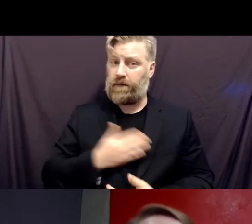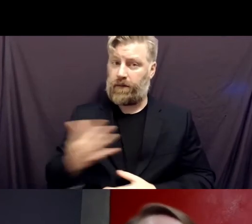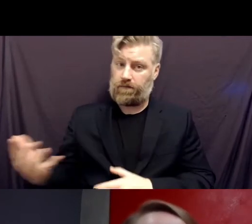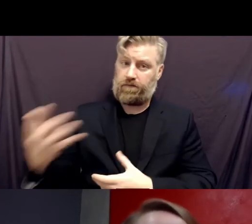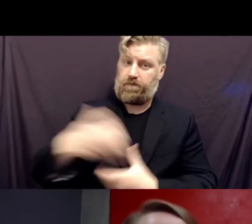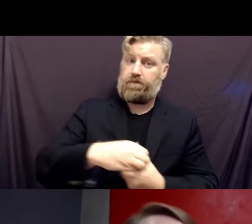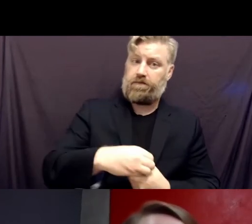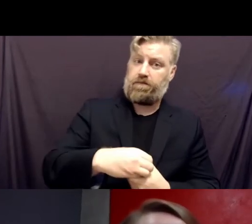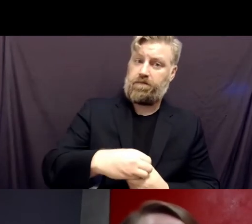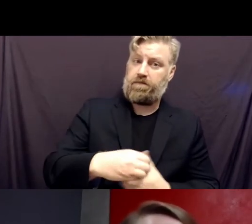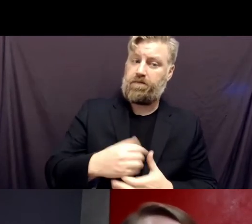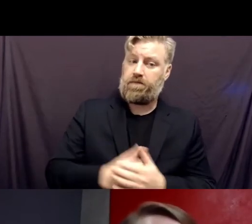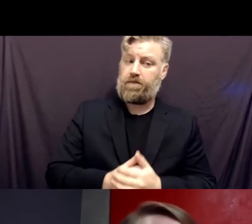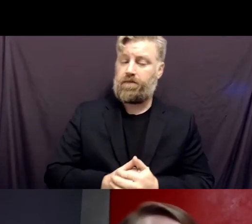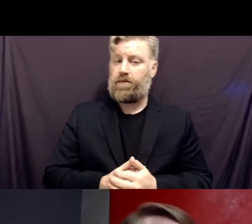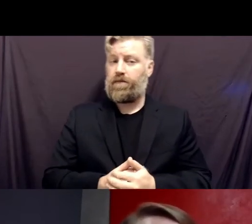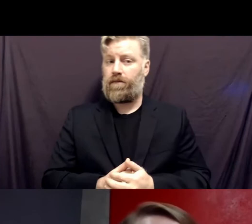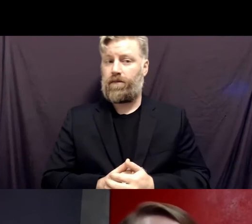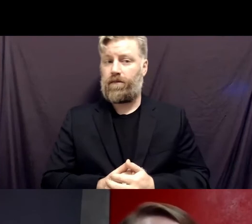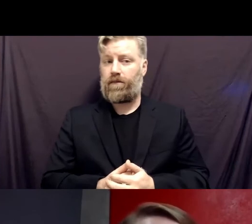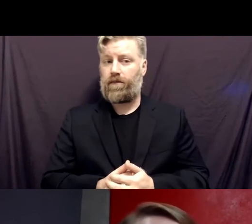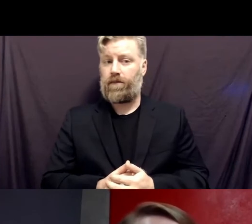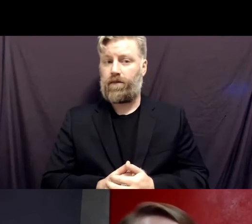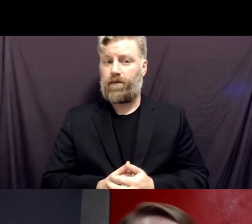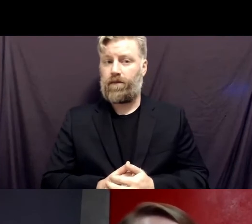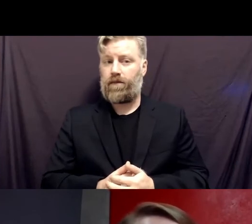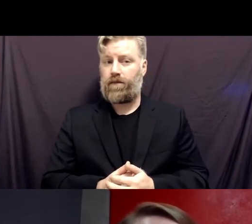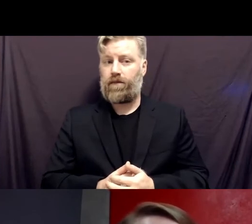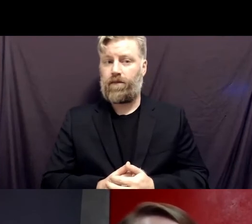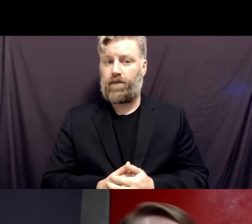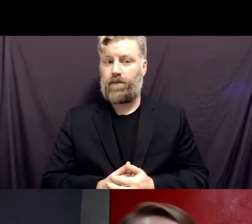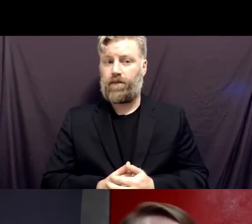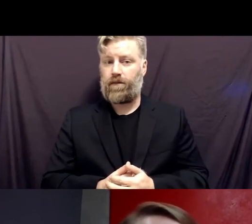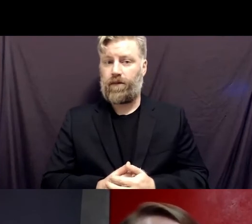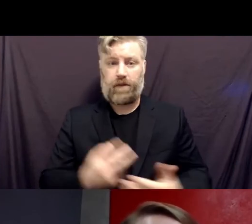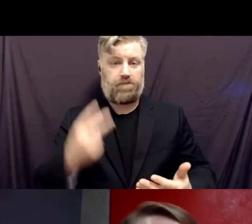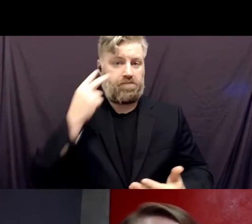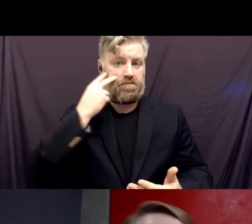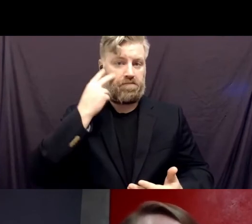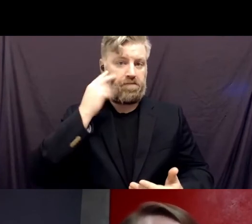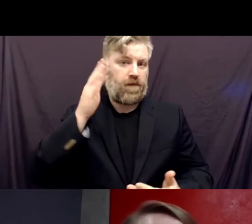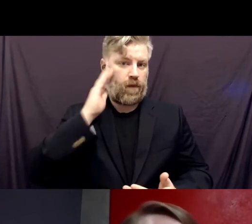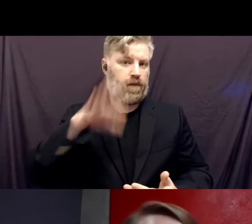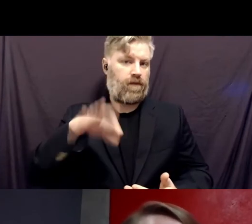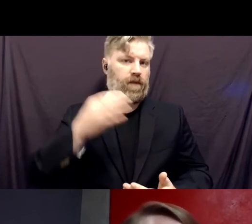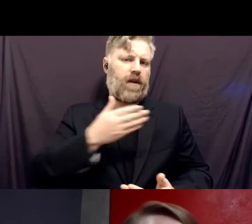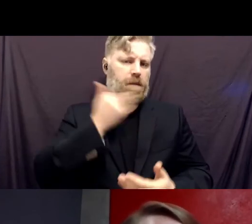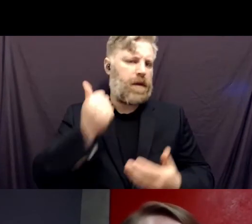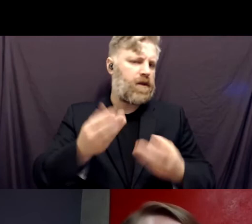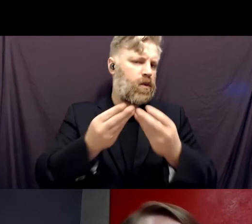and a jury will find out the best solutions in